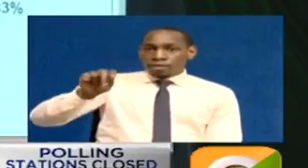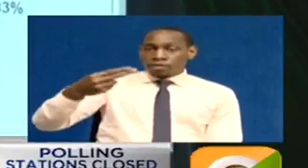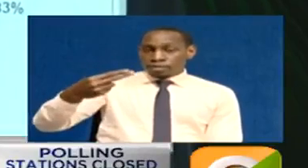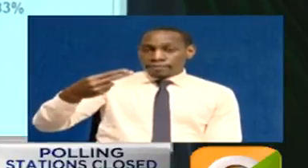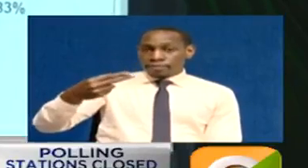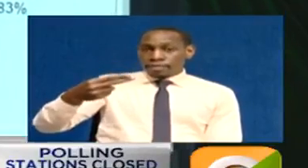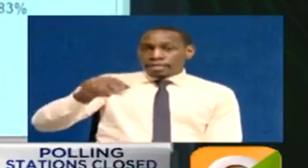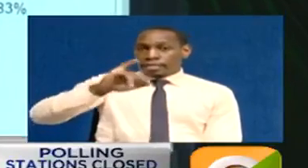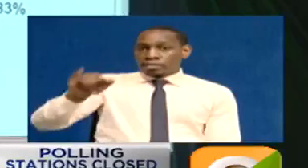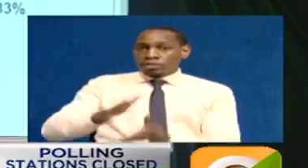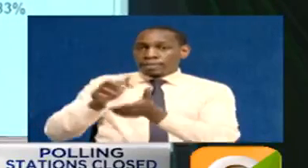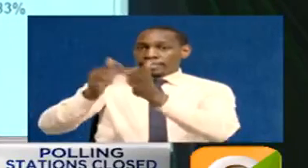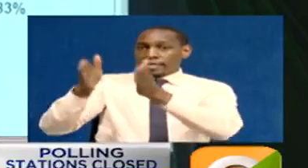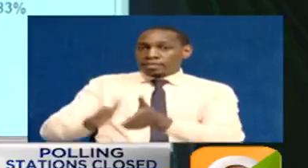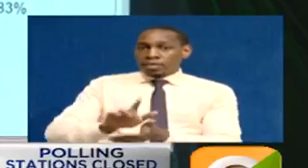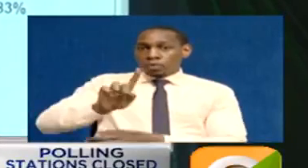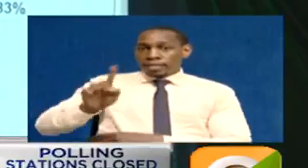is a Jubilee candidate,